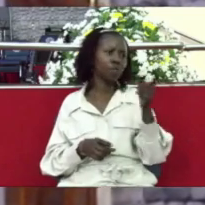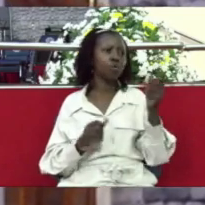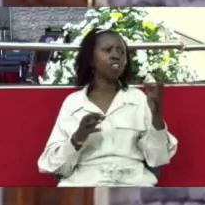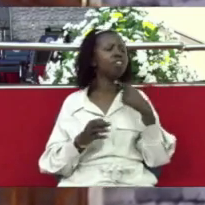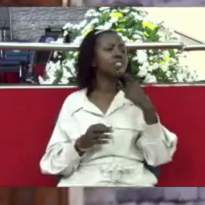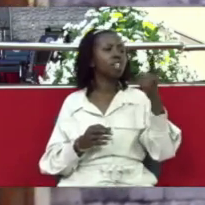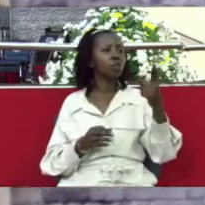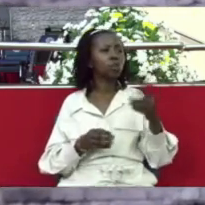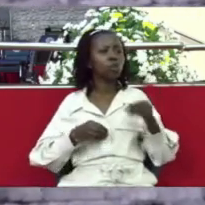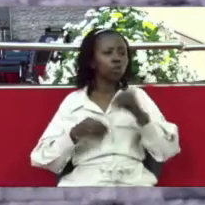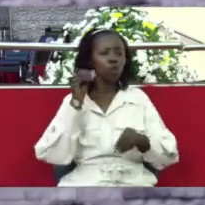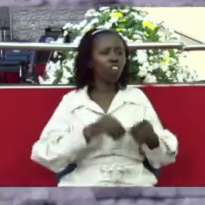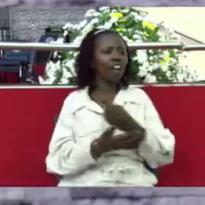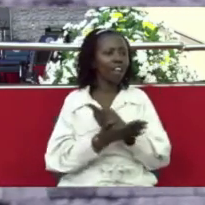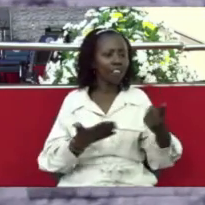But I'm telling you right now,